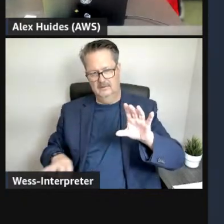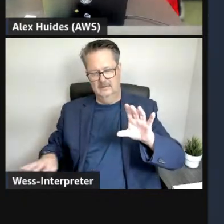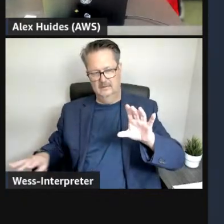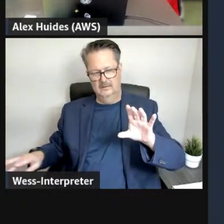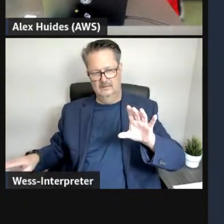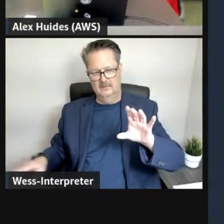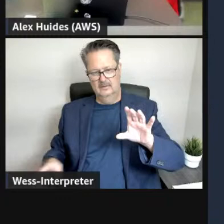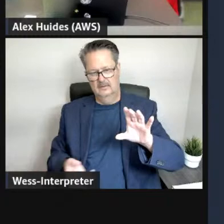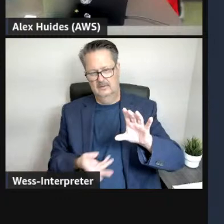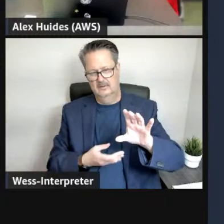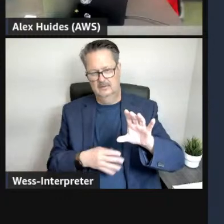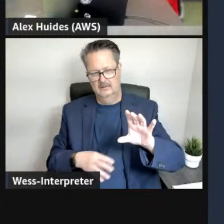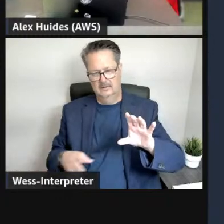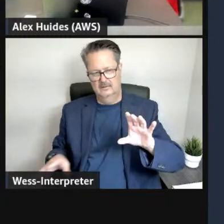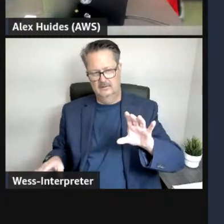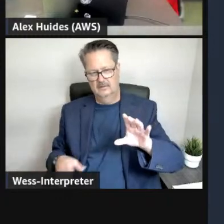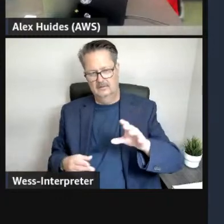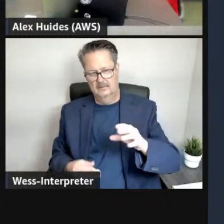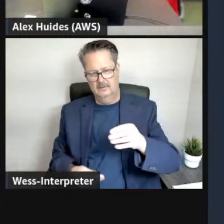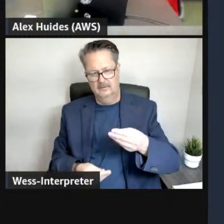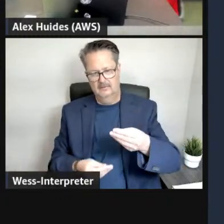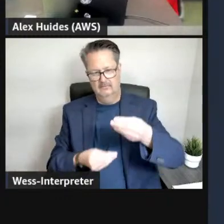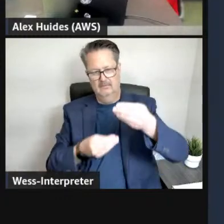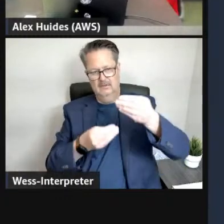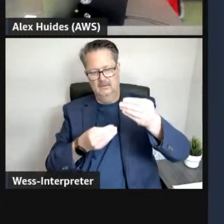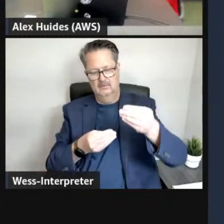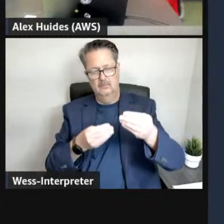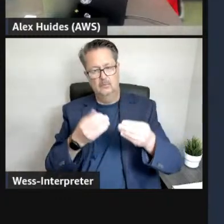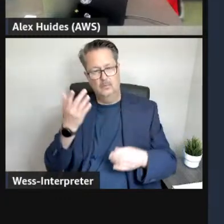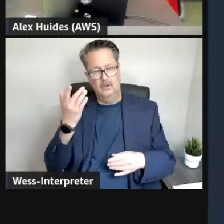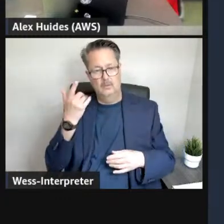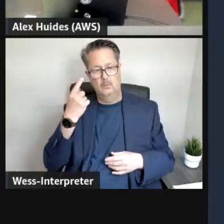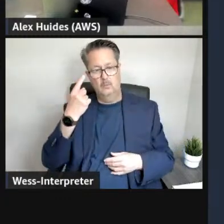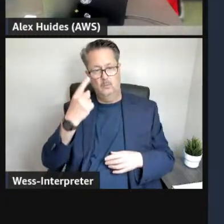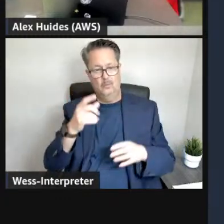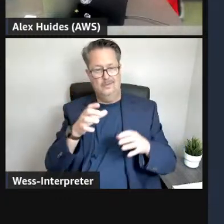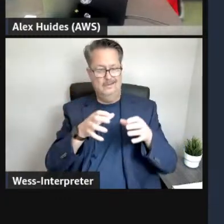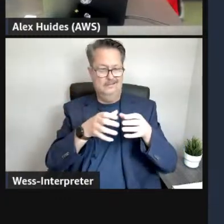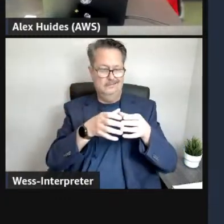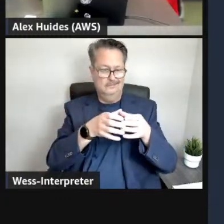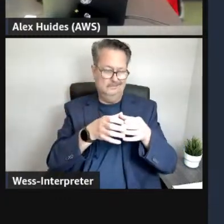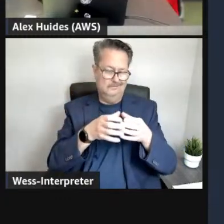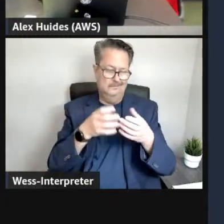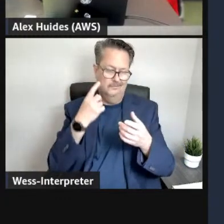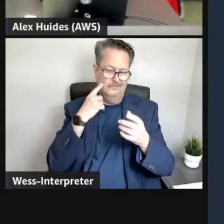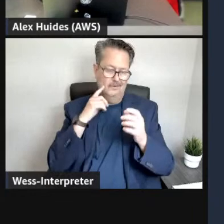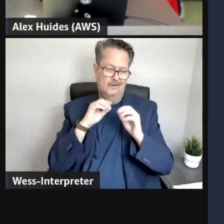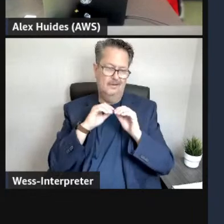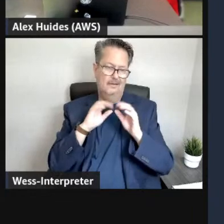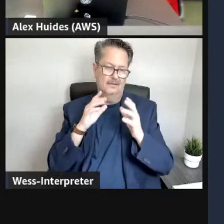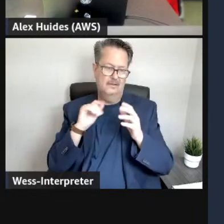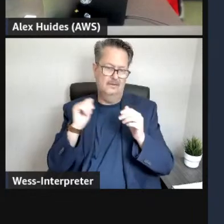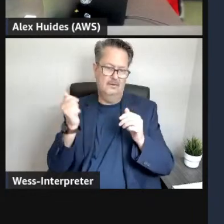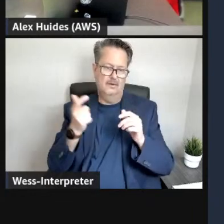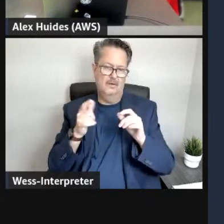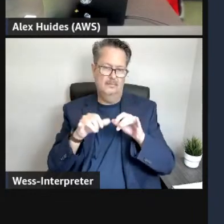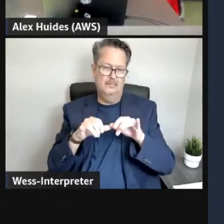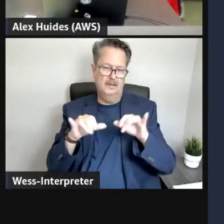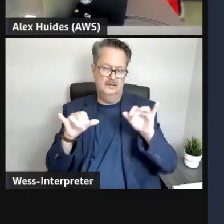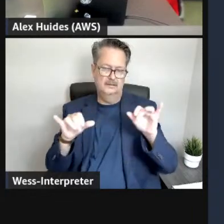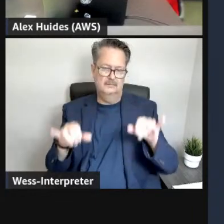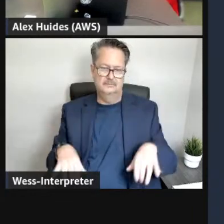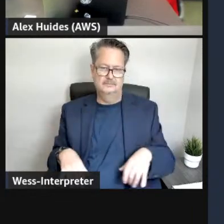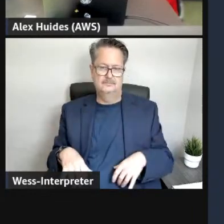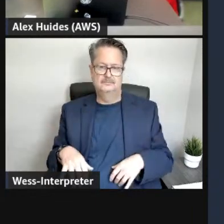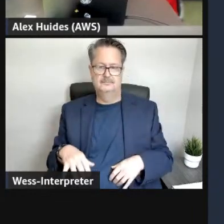application container. We do that not only for one container, but obviously for all of my systems. So